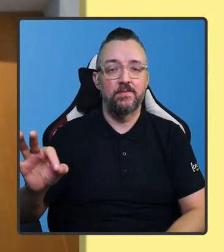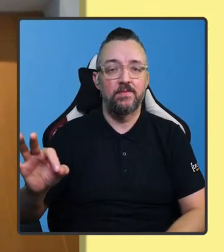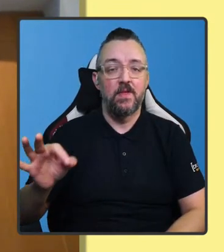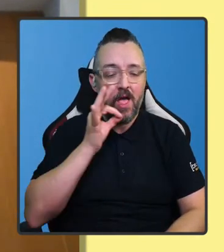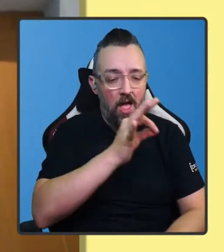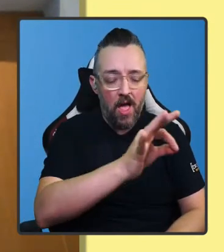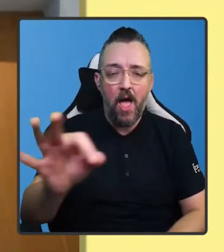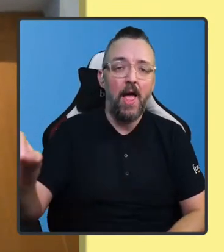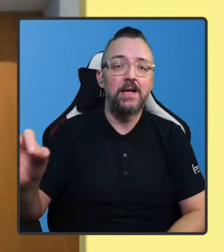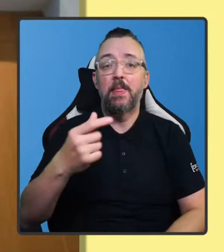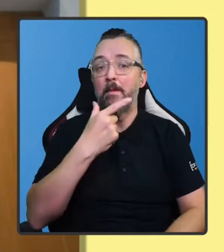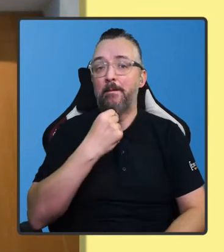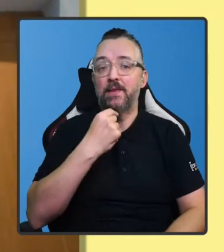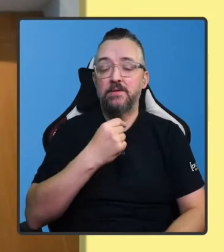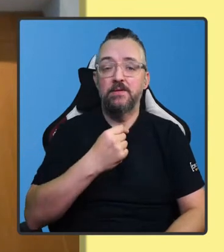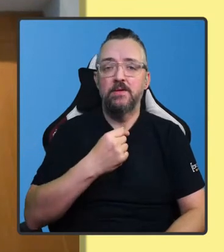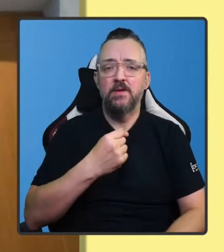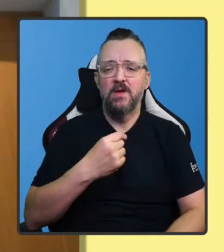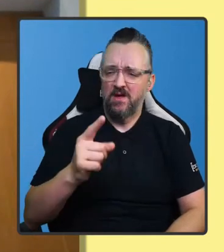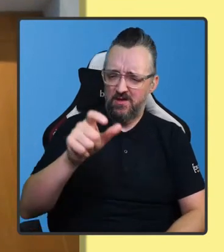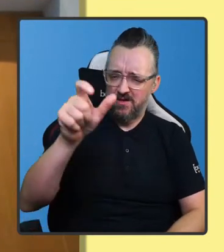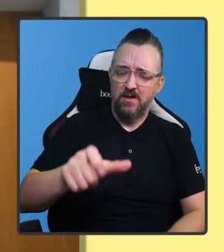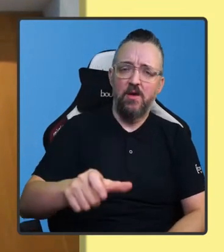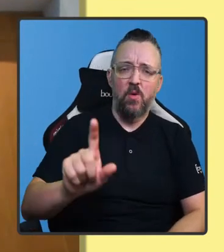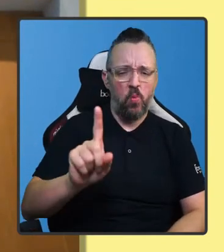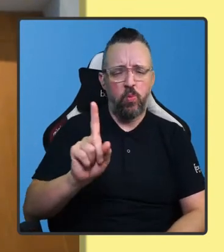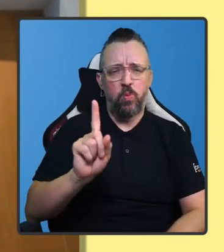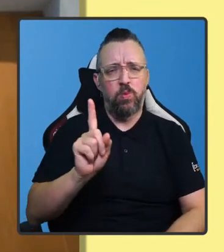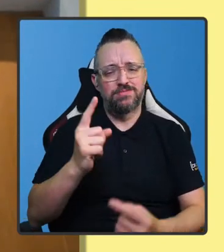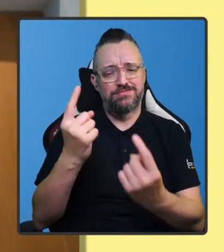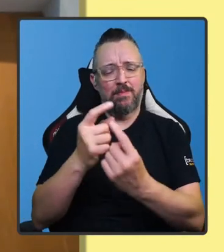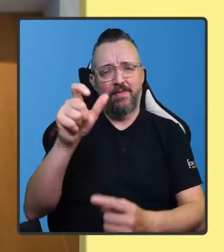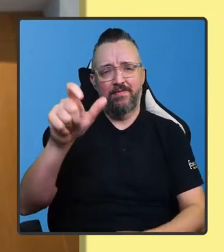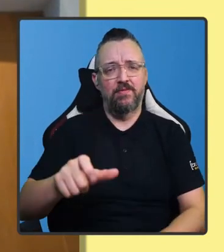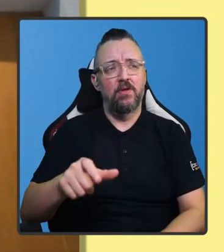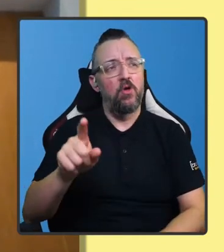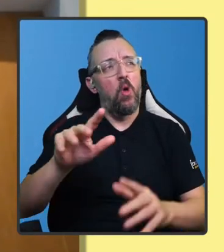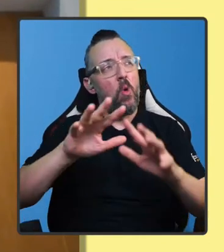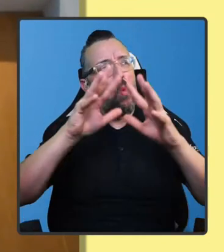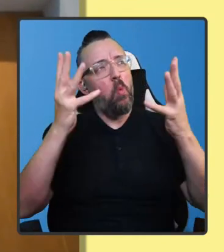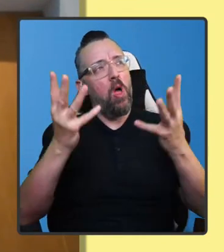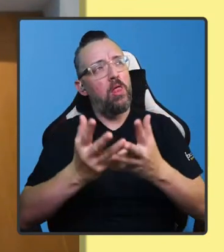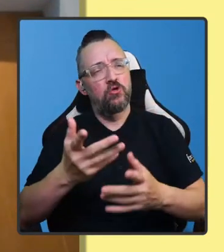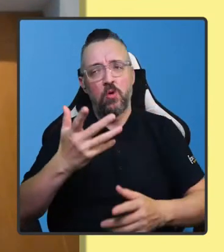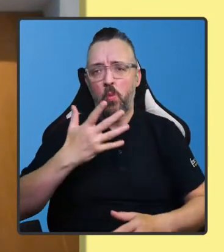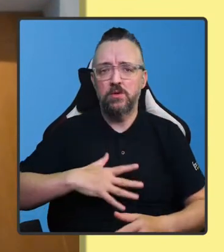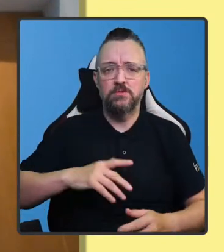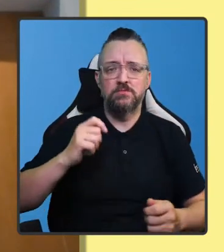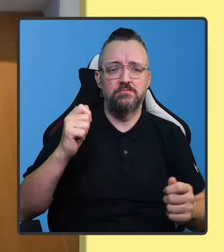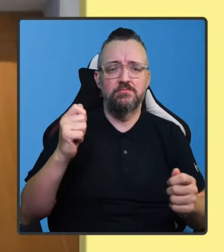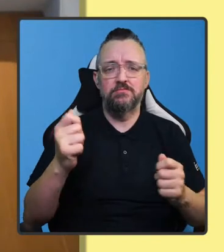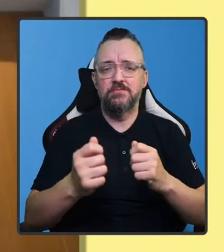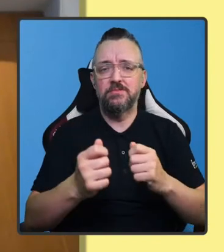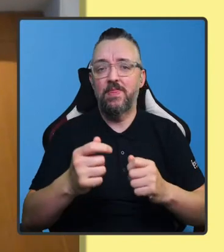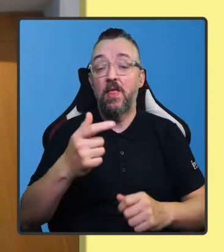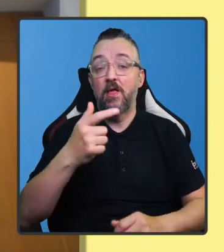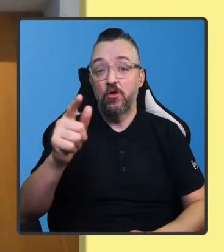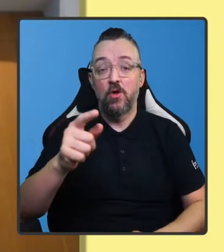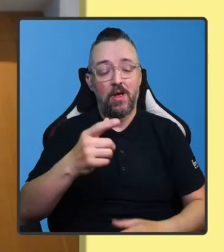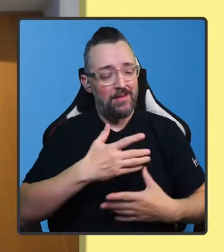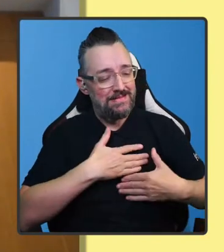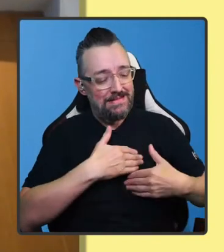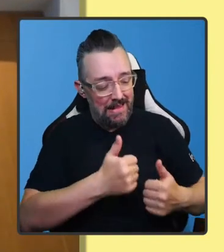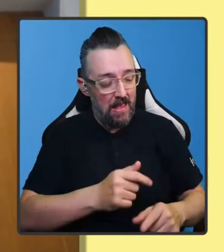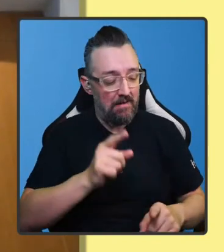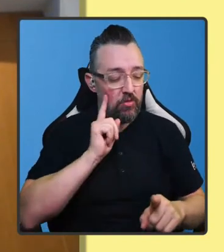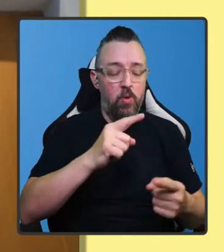about, what kind of guy you want to be, what kind of world you want the women that you care about